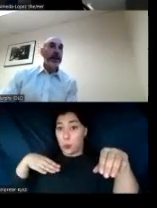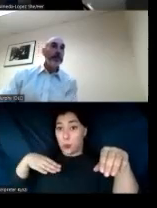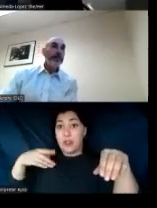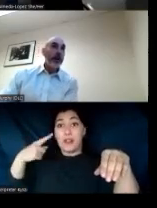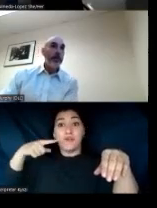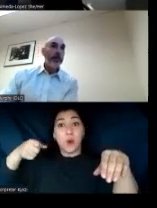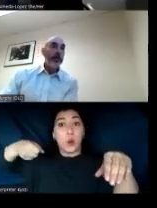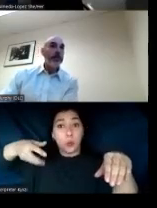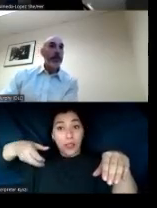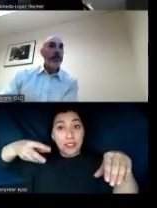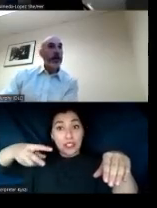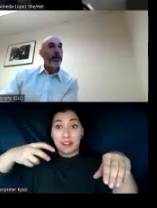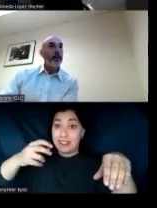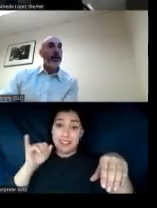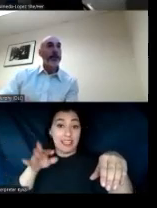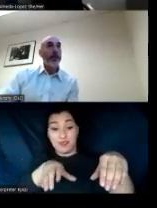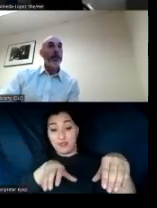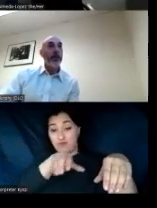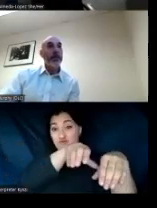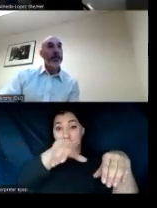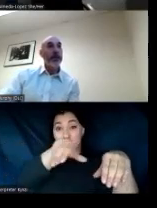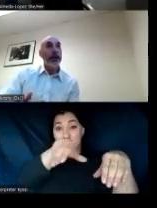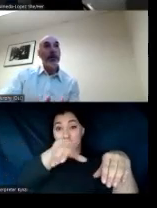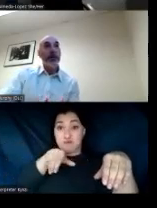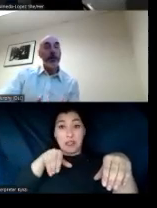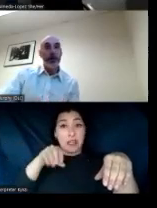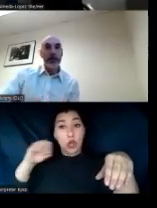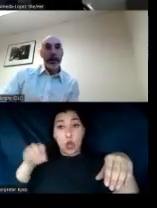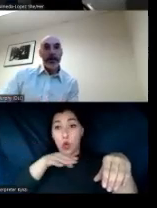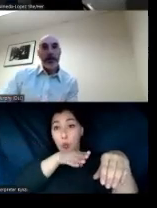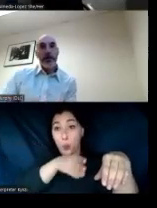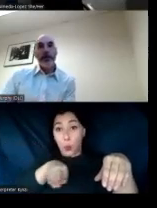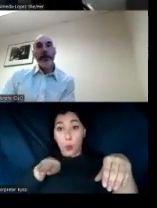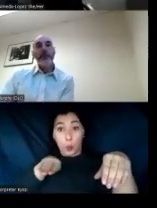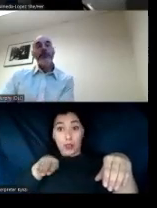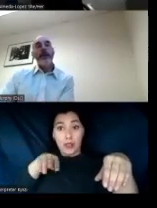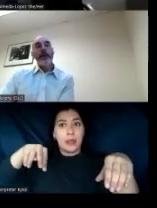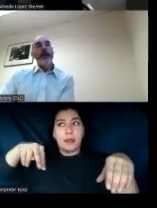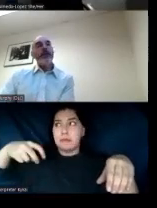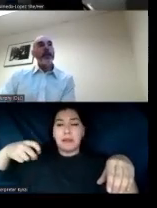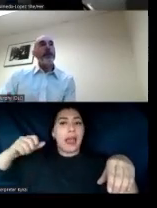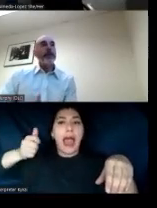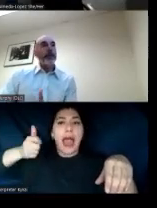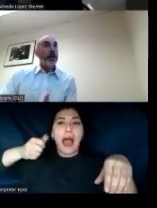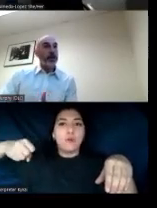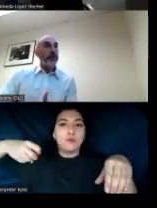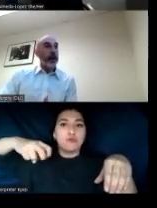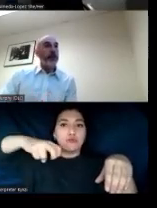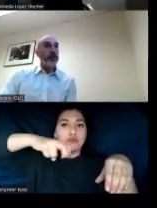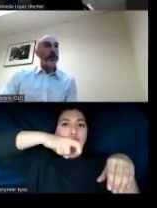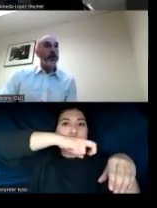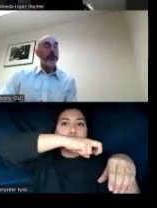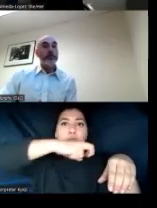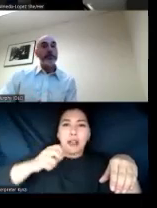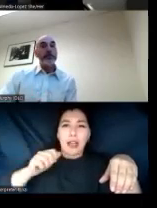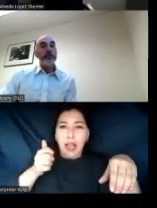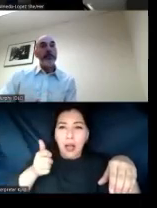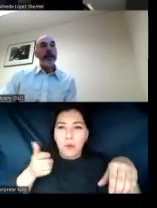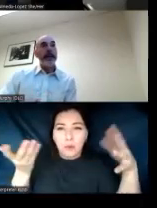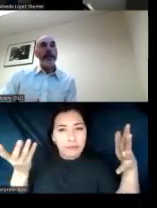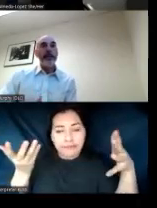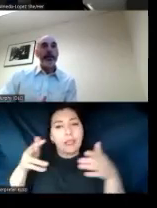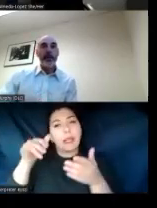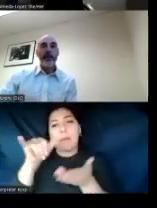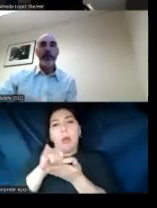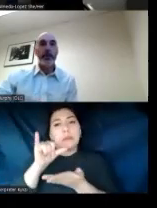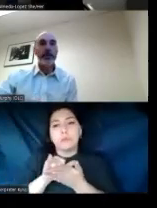someone to get from the street parking space up onto the sidewalk in order to get into the building. So think about those path of travel issues.